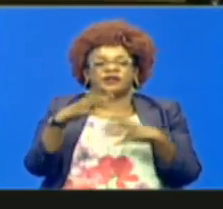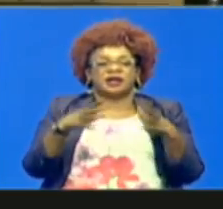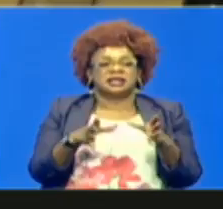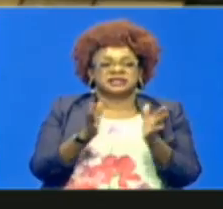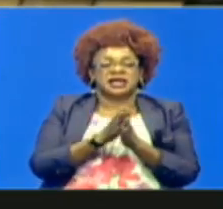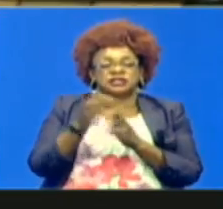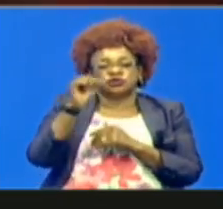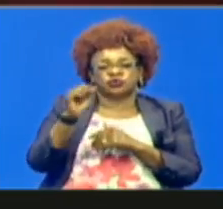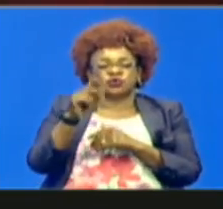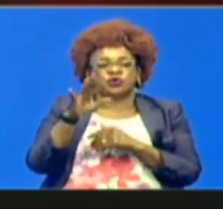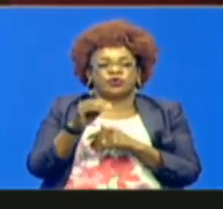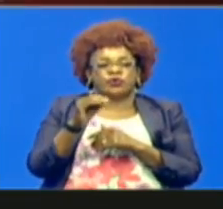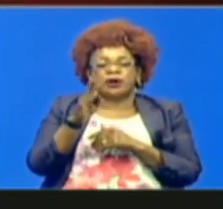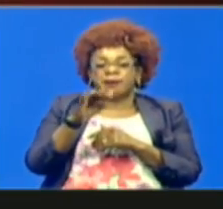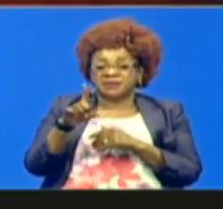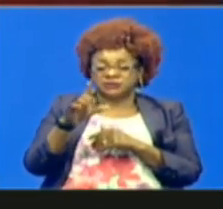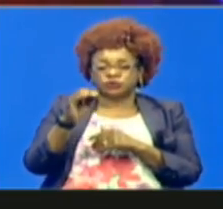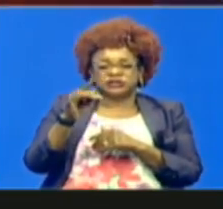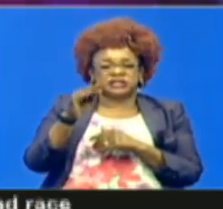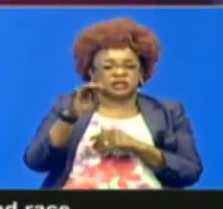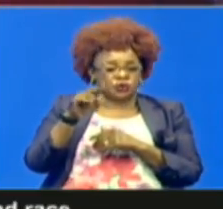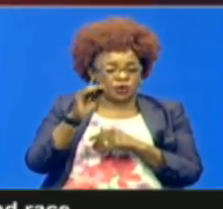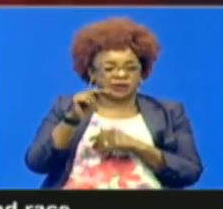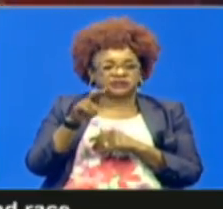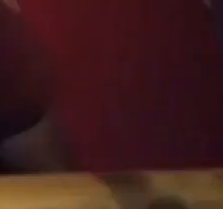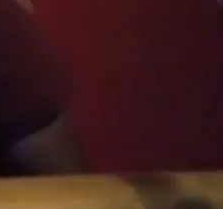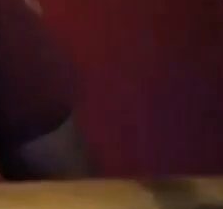studio. Bill Otieno, NTV Voice.